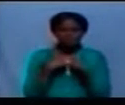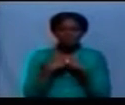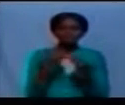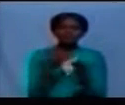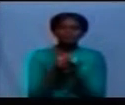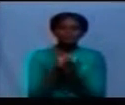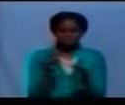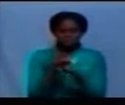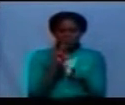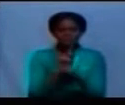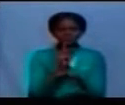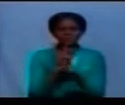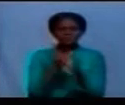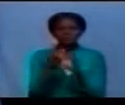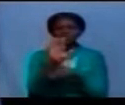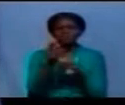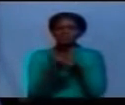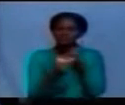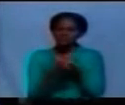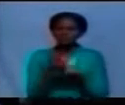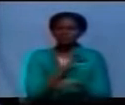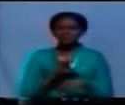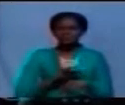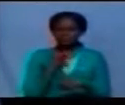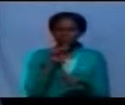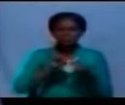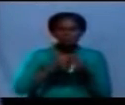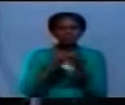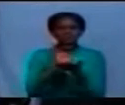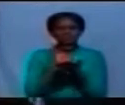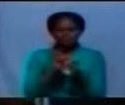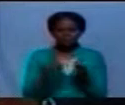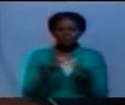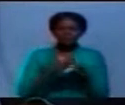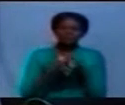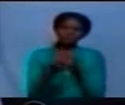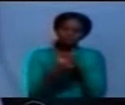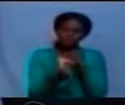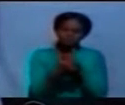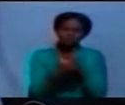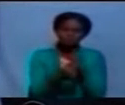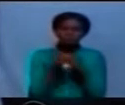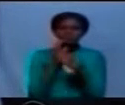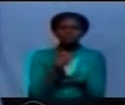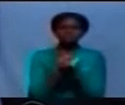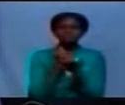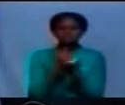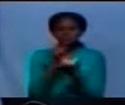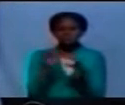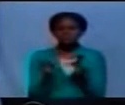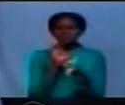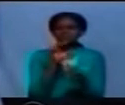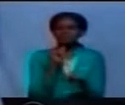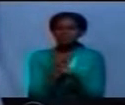money and put in your company. So you do not start by borrowing, you start by saving. So saving will help you to build wealth.